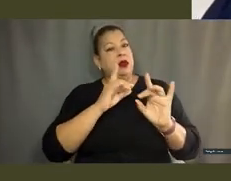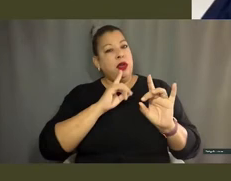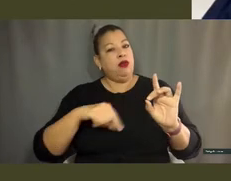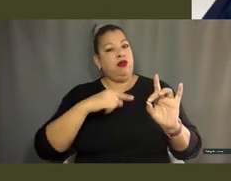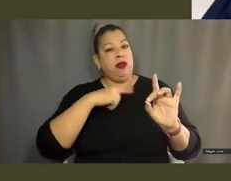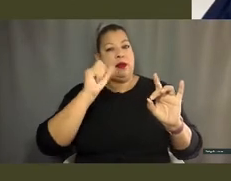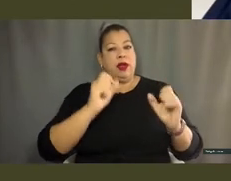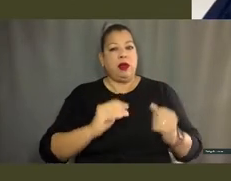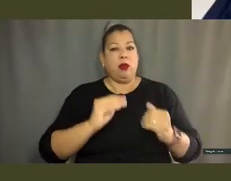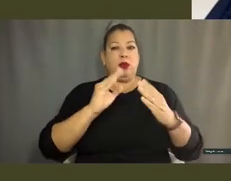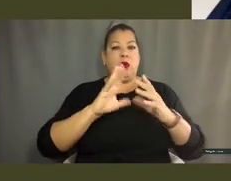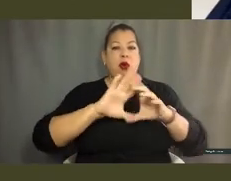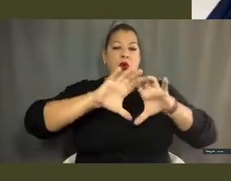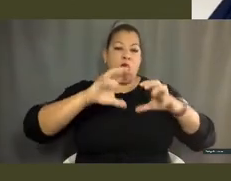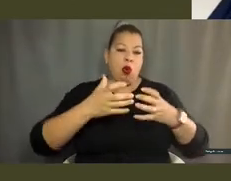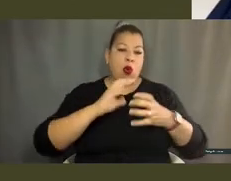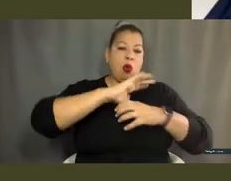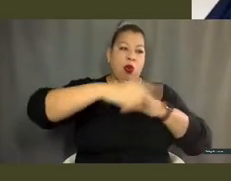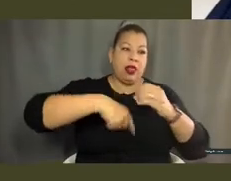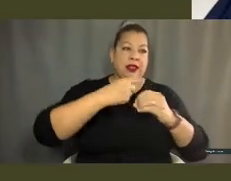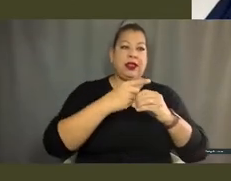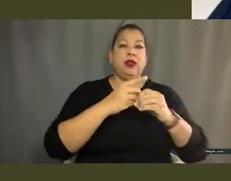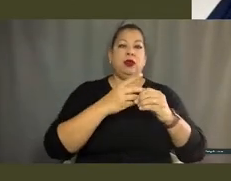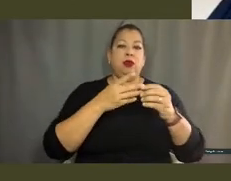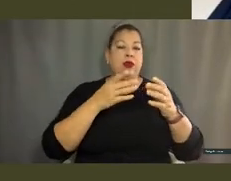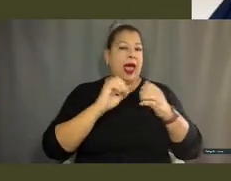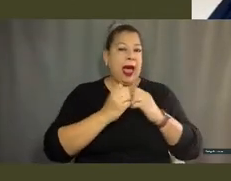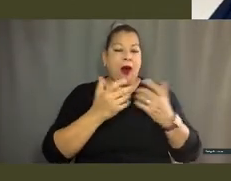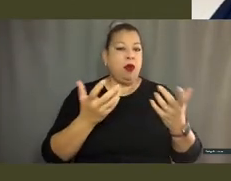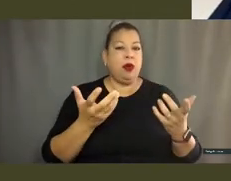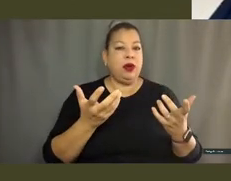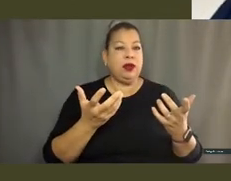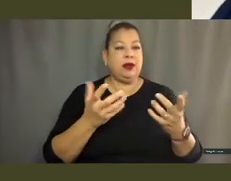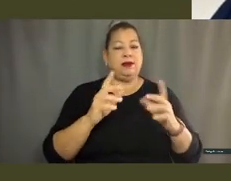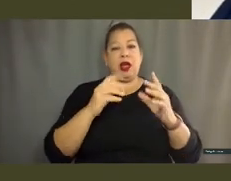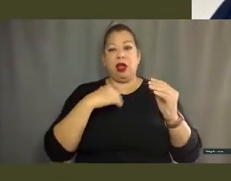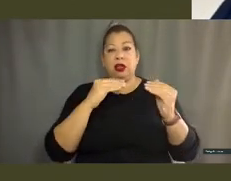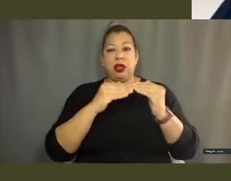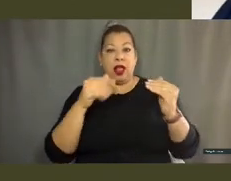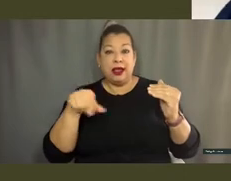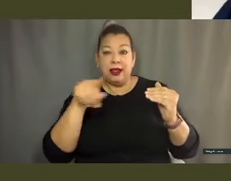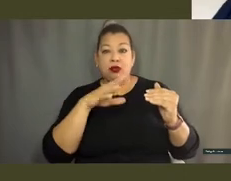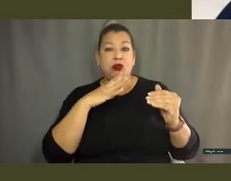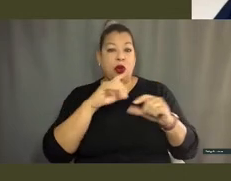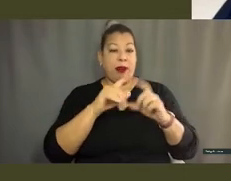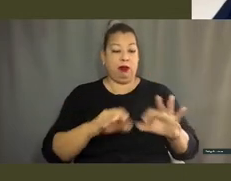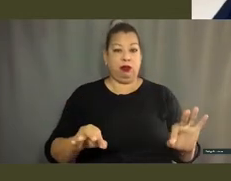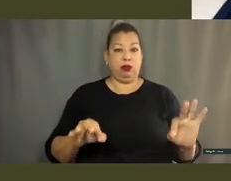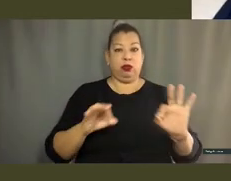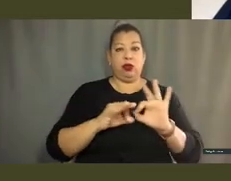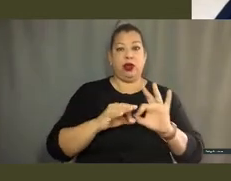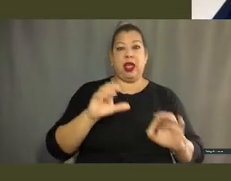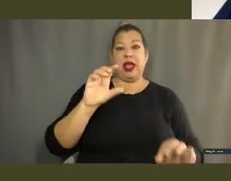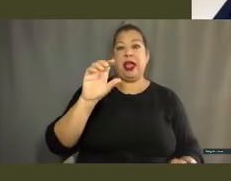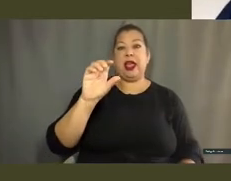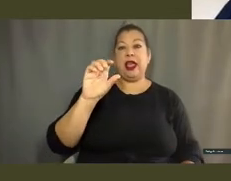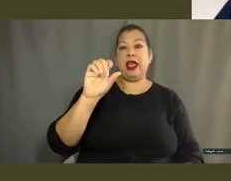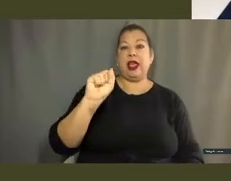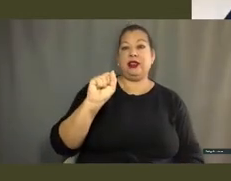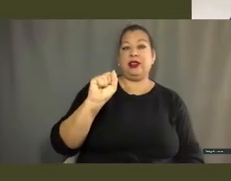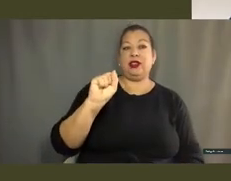holistic way. And, you know, the colleague spoke about the importance of the SDGs and how we're looking at